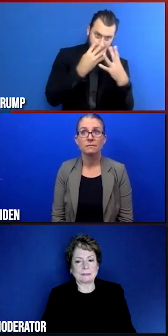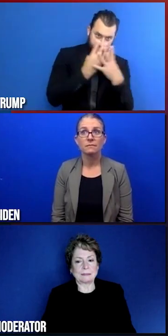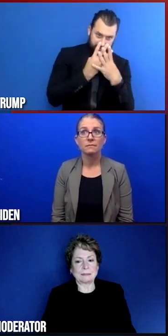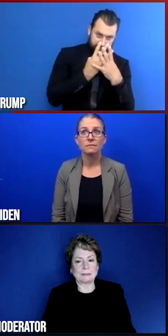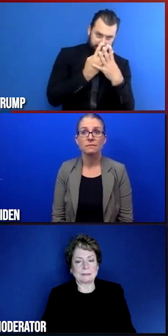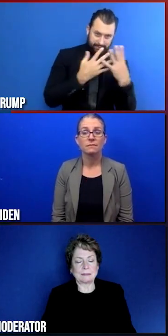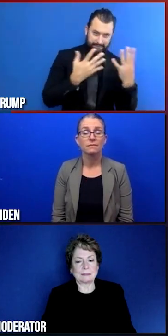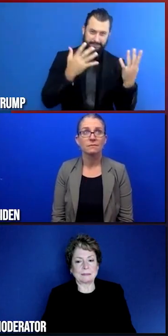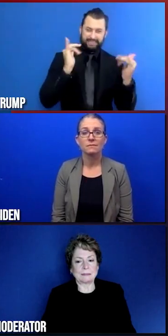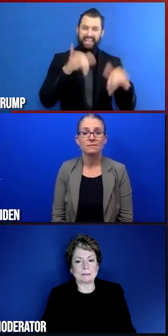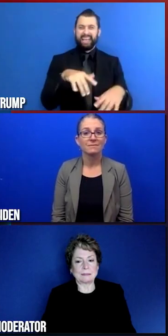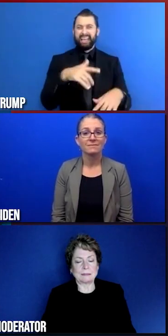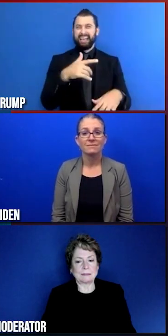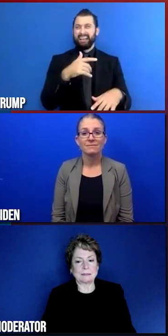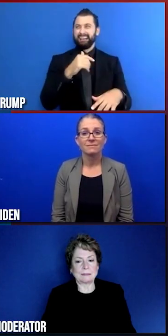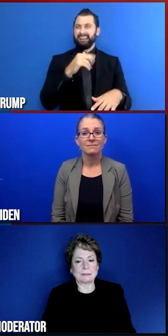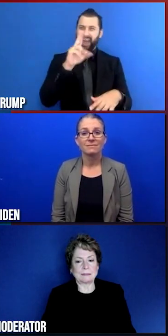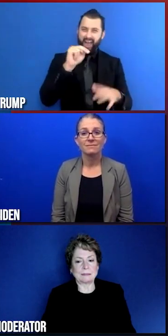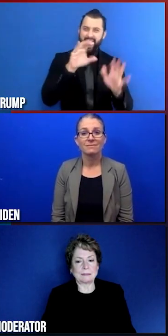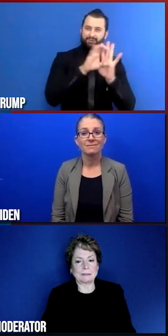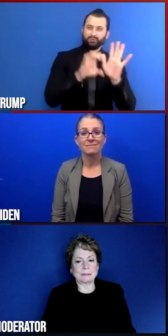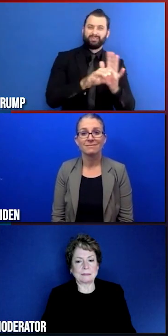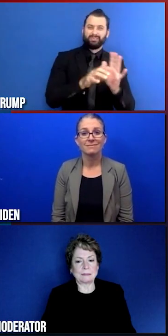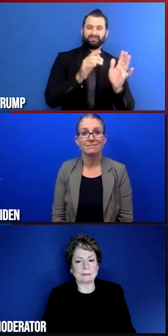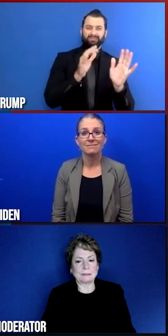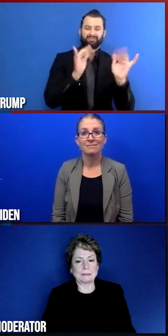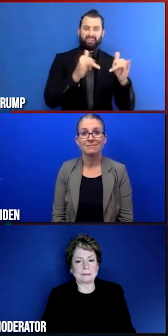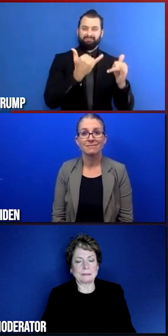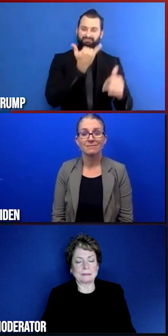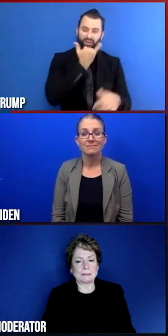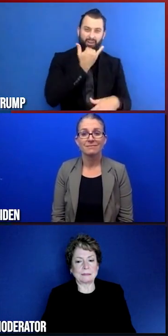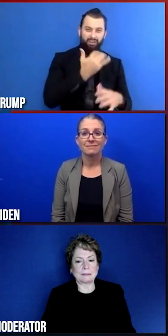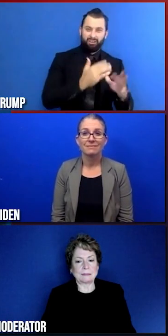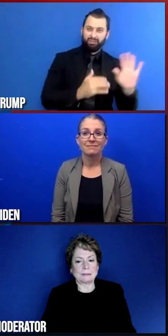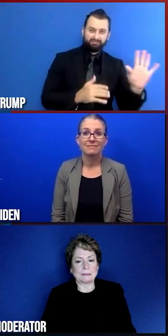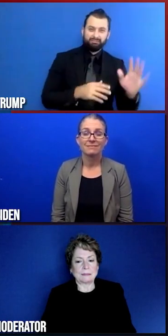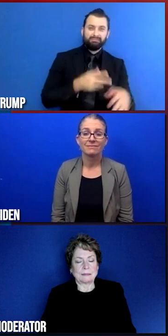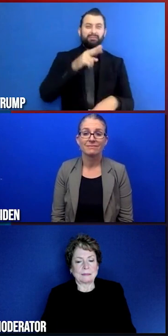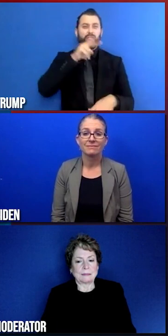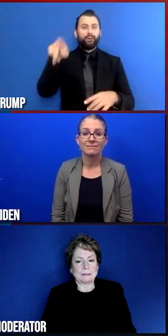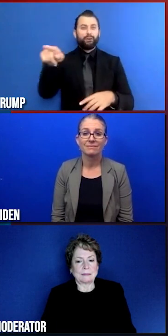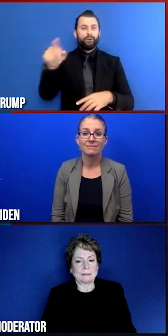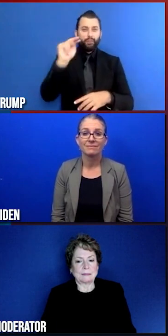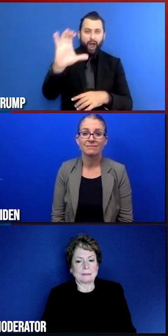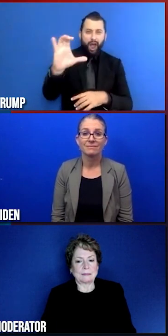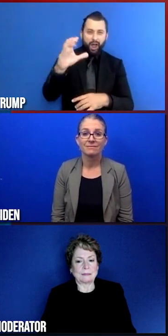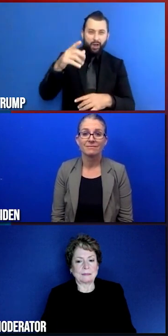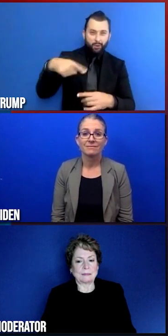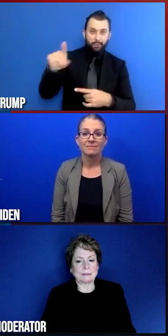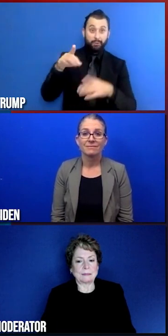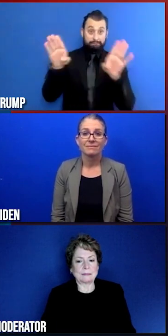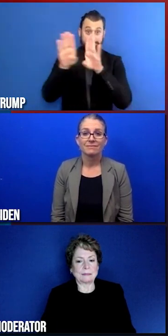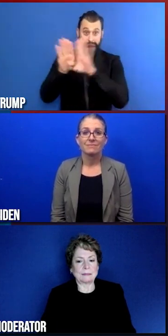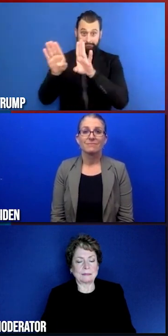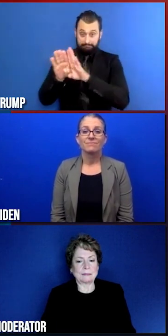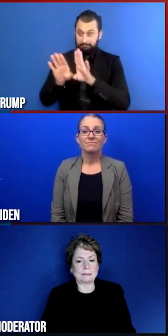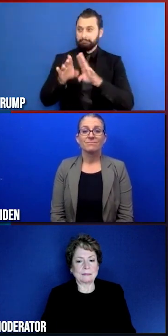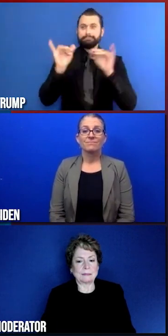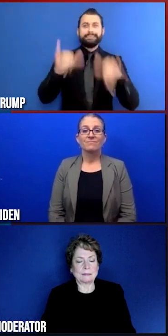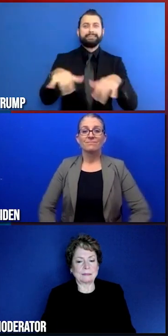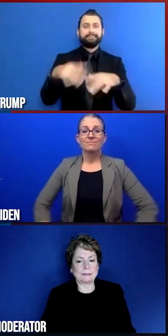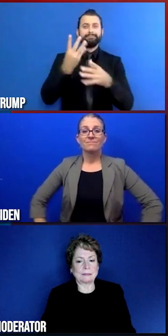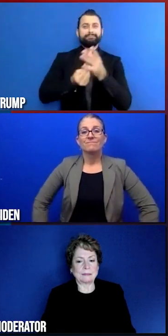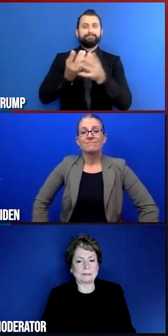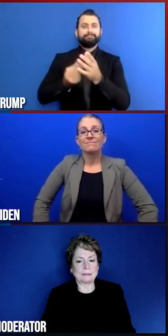financially. We can't let that happen, Joe. You can't let that happen. We have to open up. And we understand the disease. We have to protect